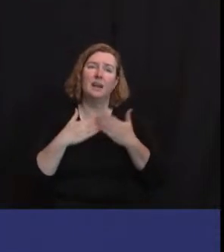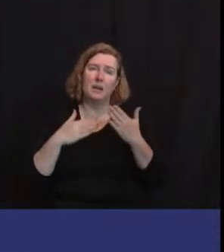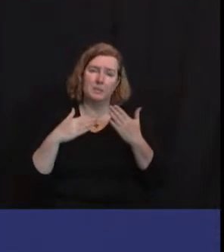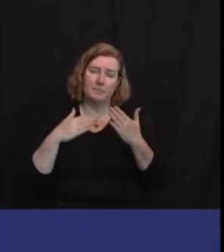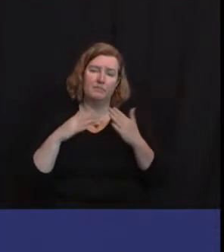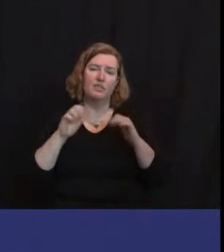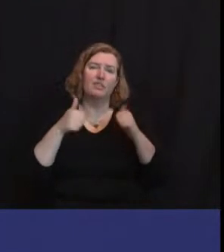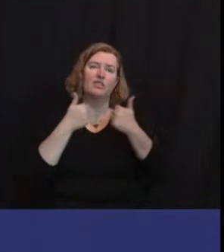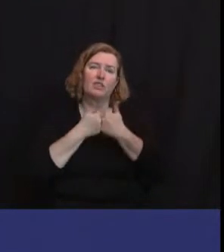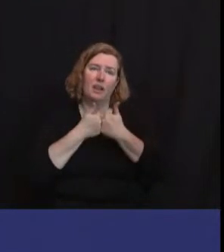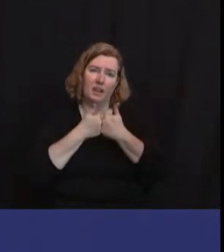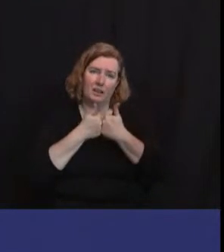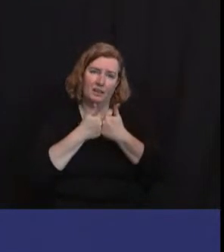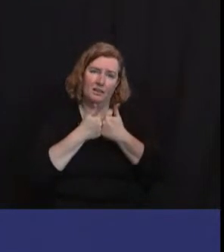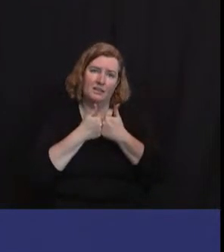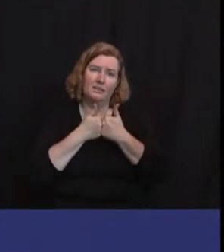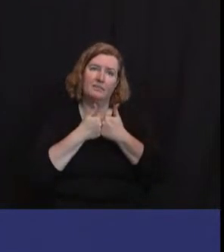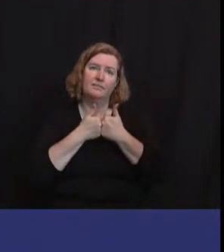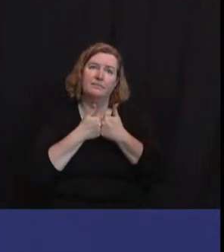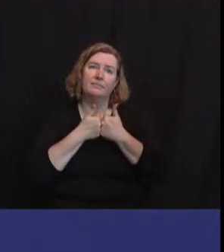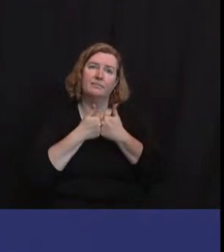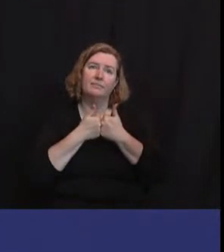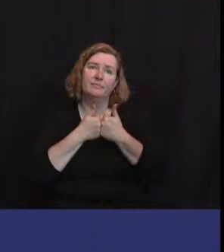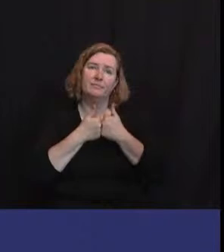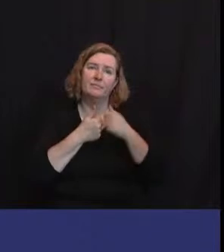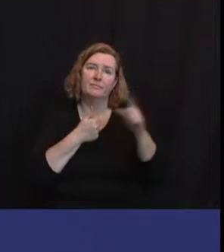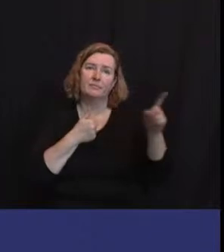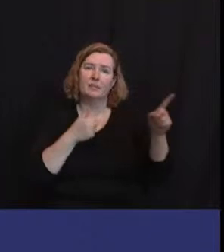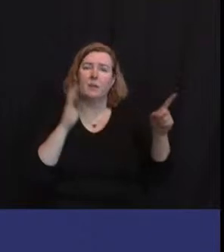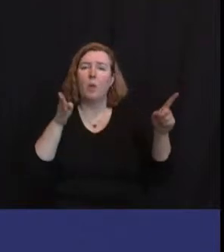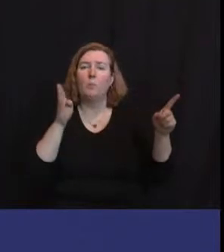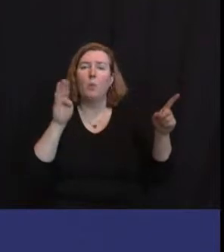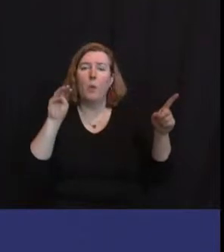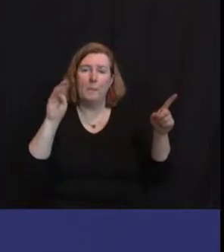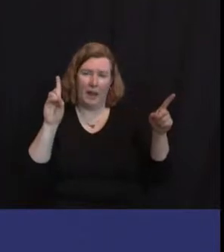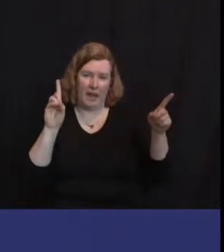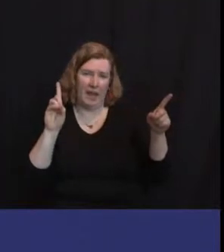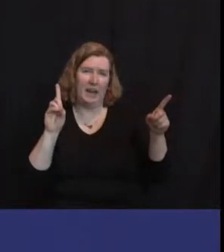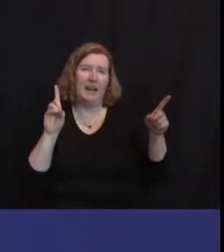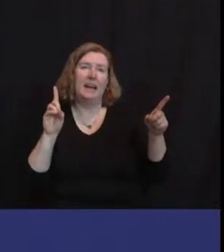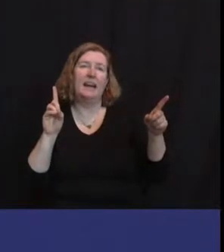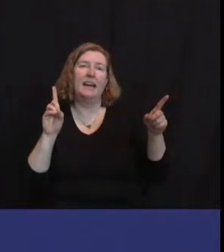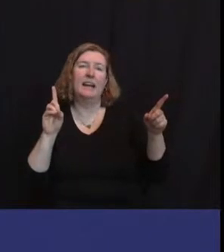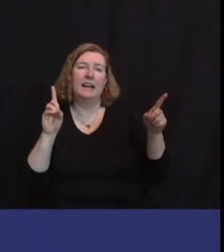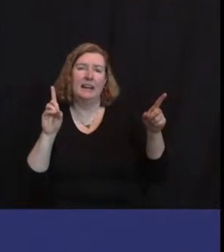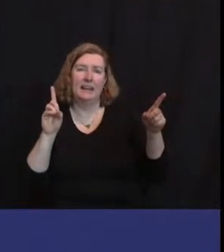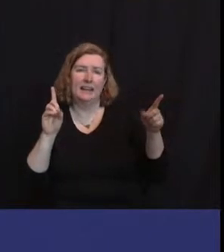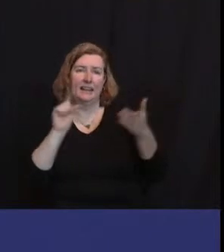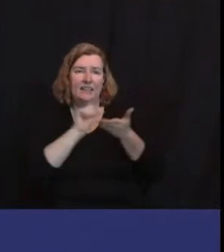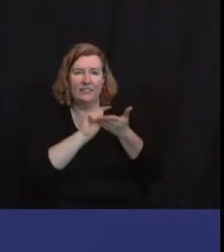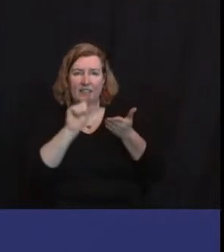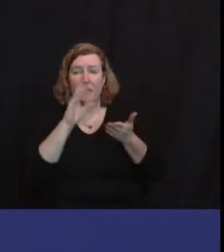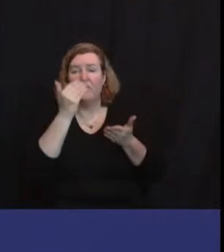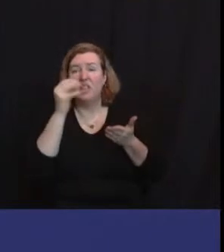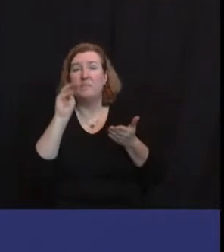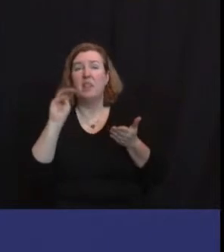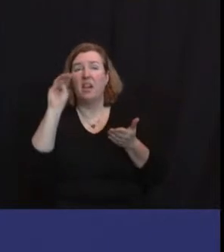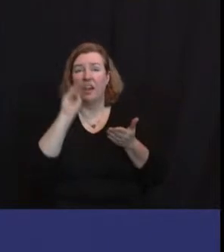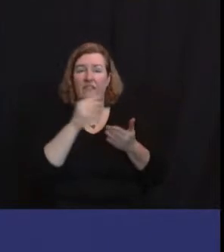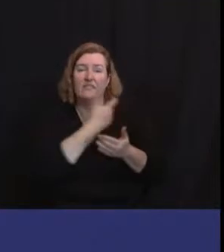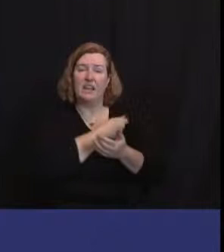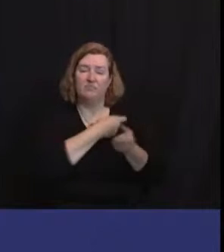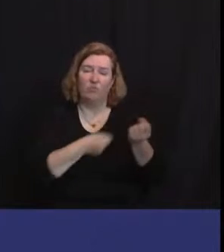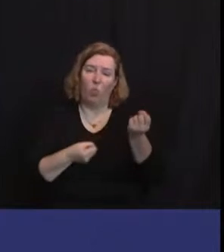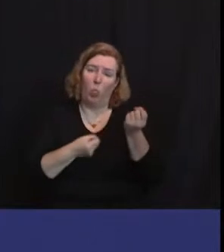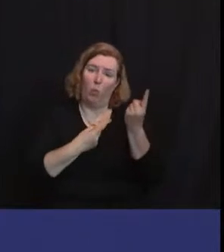about I'm sure you read about the Baltimore experience where they had to throw out 15 million vaccines, and we don't have